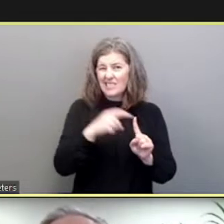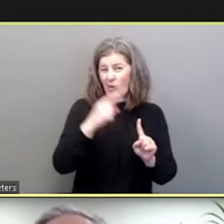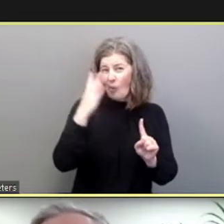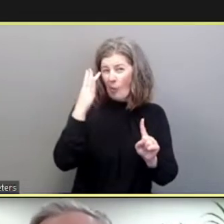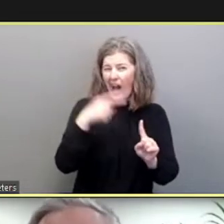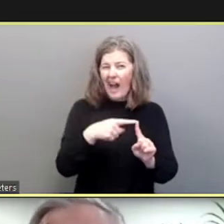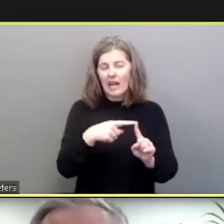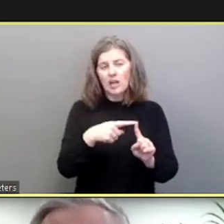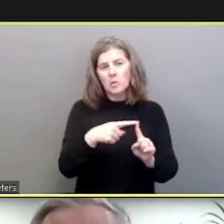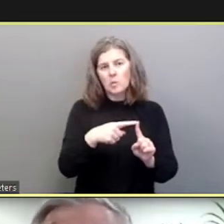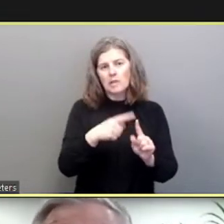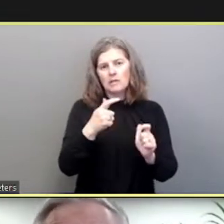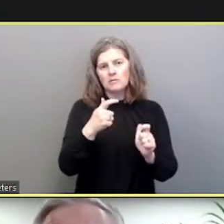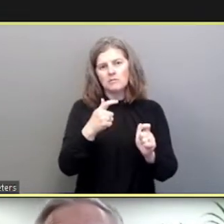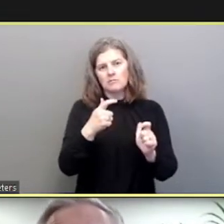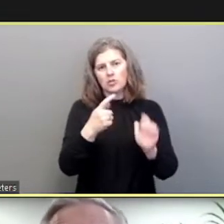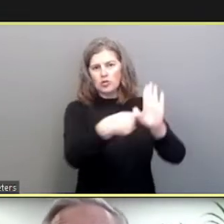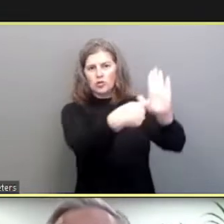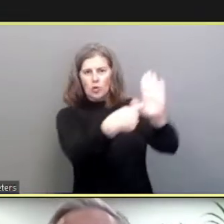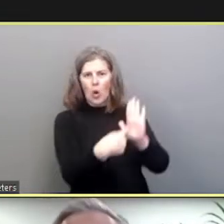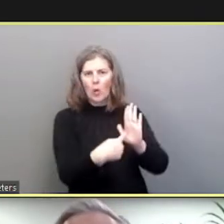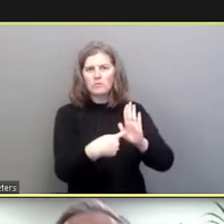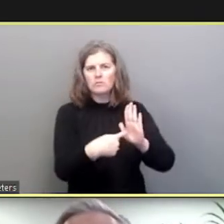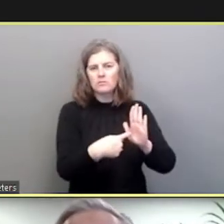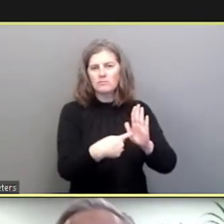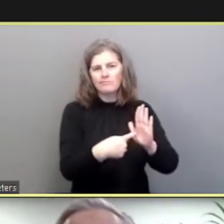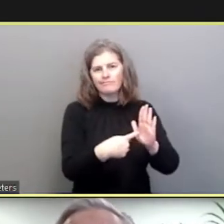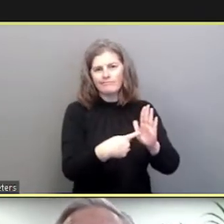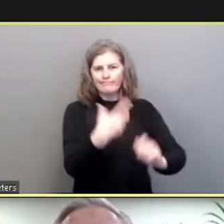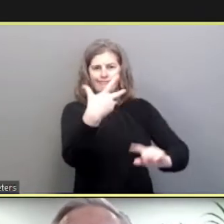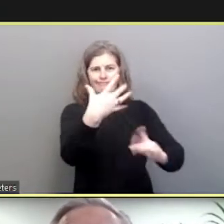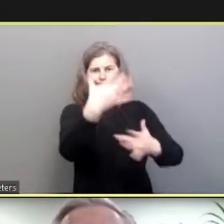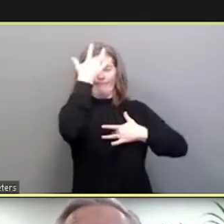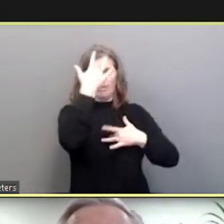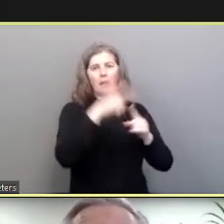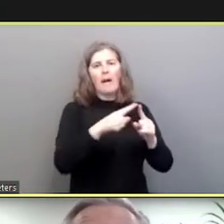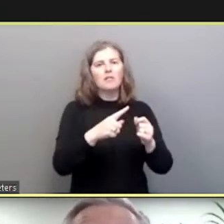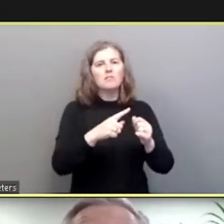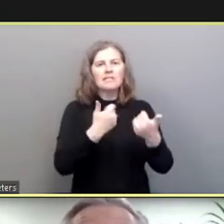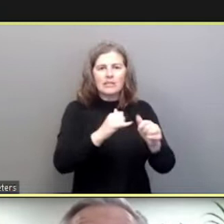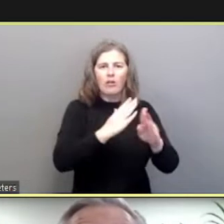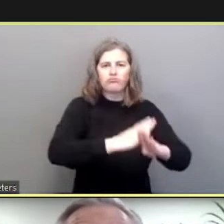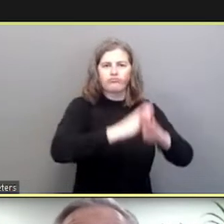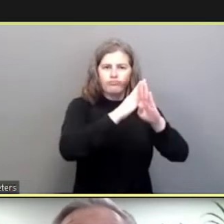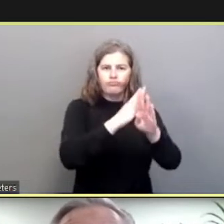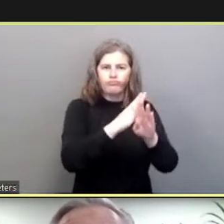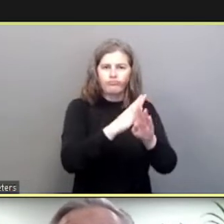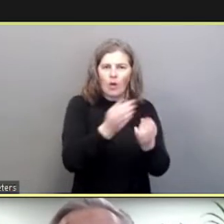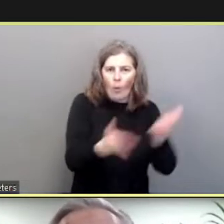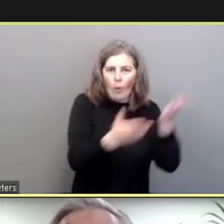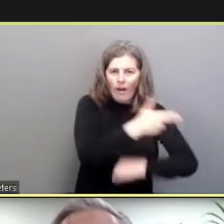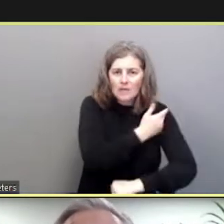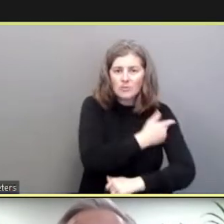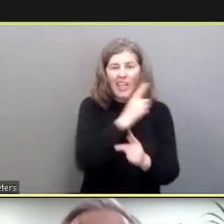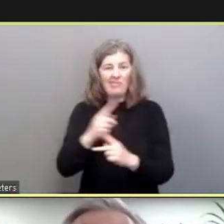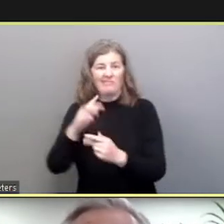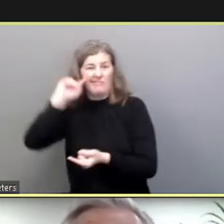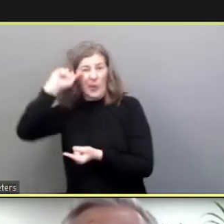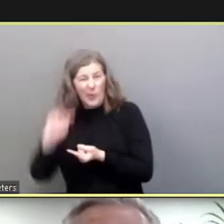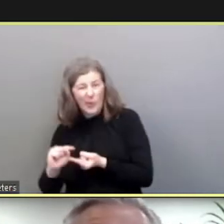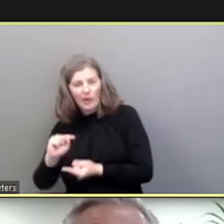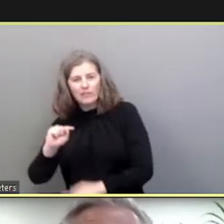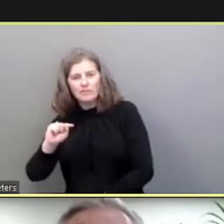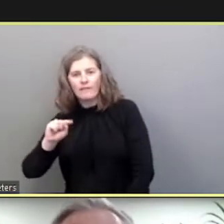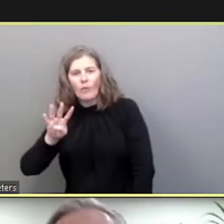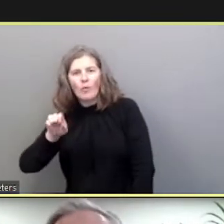fairly dramatically prevents hospitalizations and even more dramatically deaths. Remember that there are twice as many New